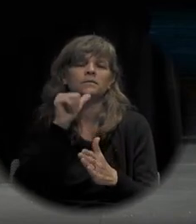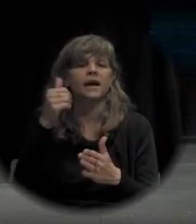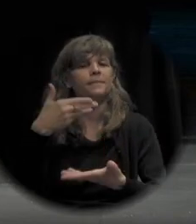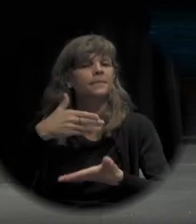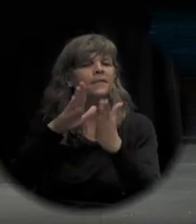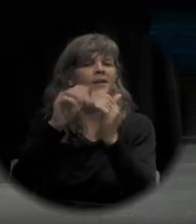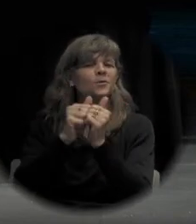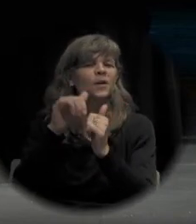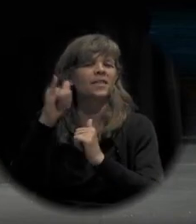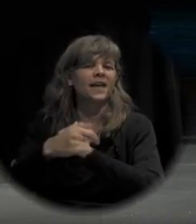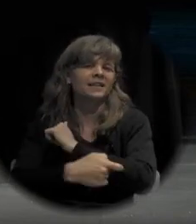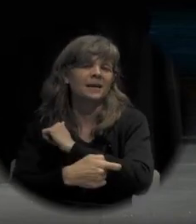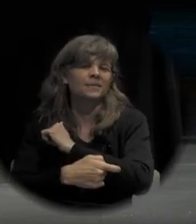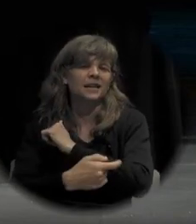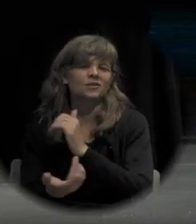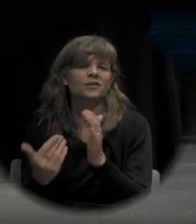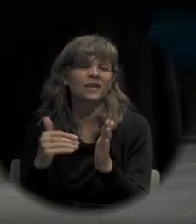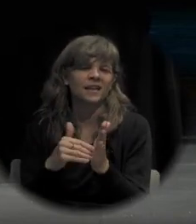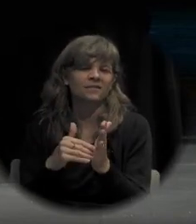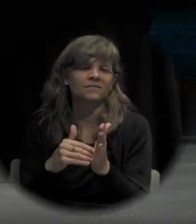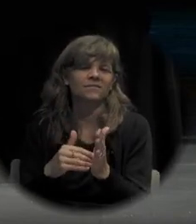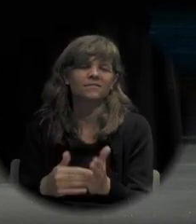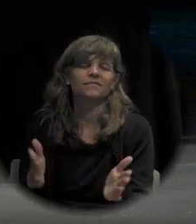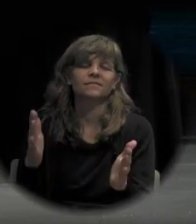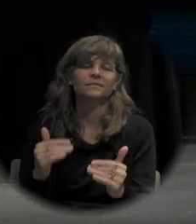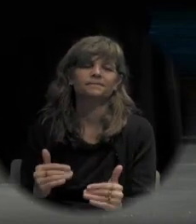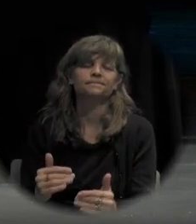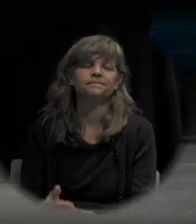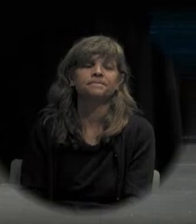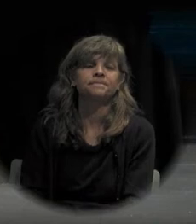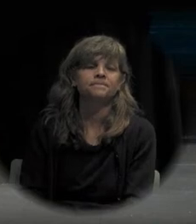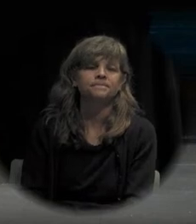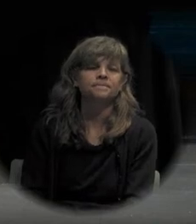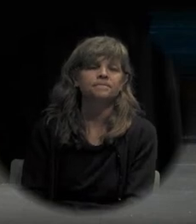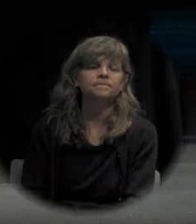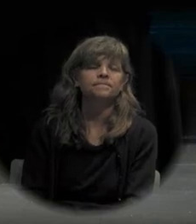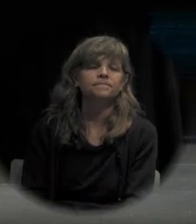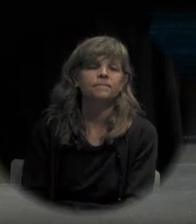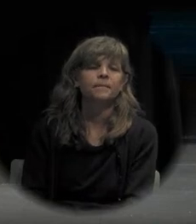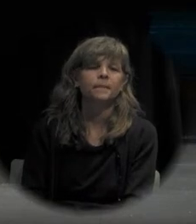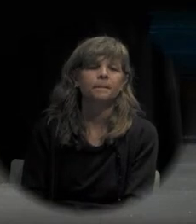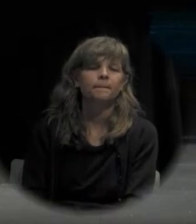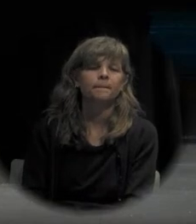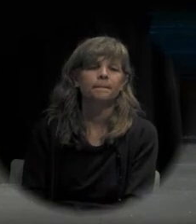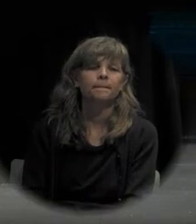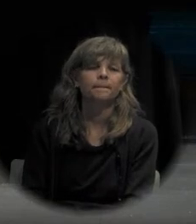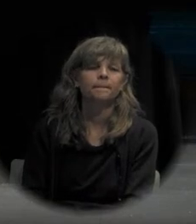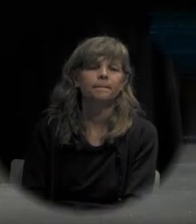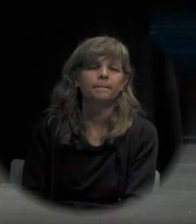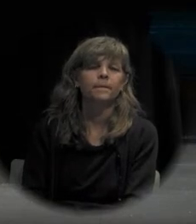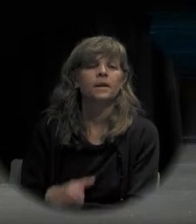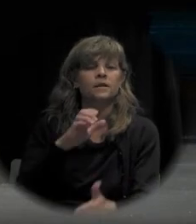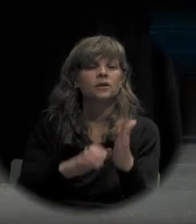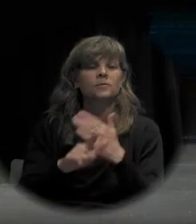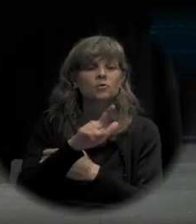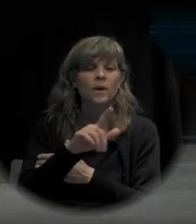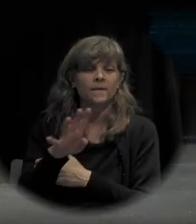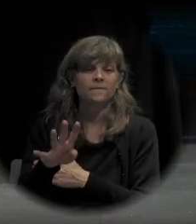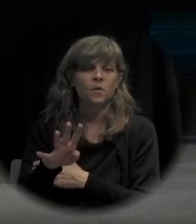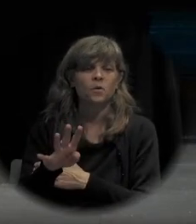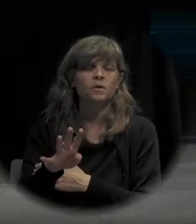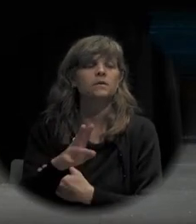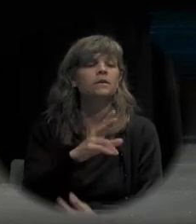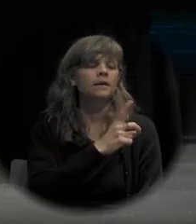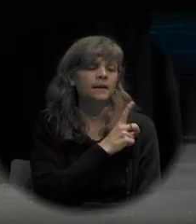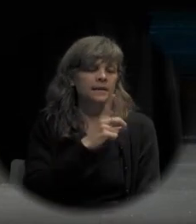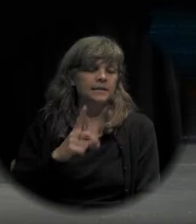But there's another story that's very helpful here in thinking about this story, and that's the one just before this. So chapter 24 is David in the cave,